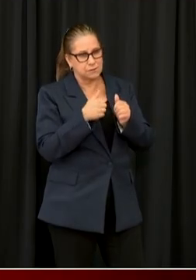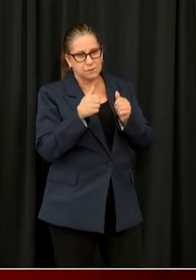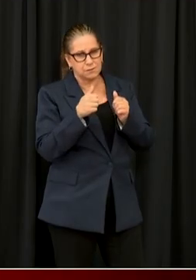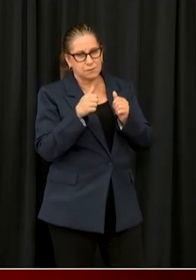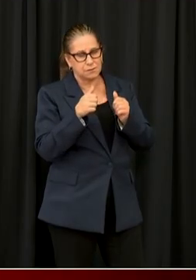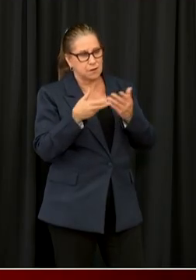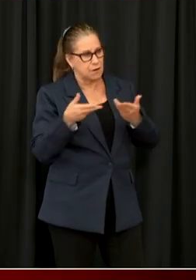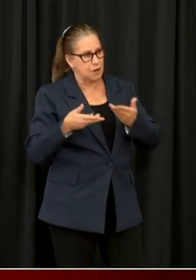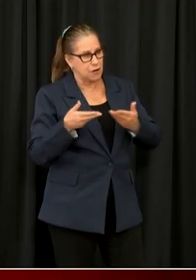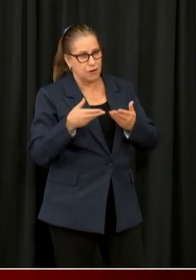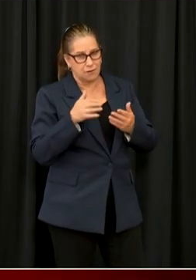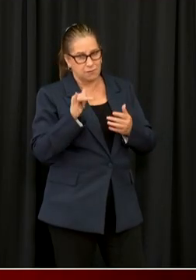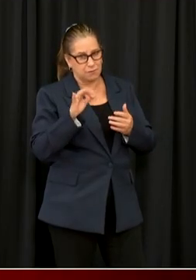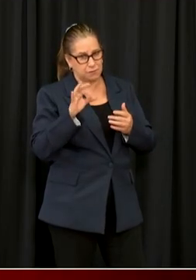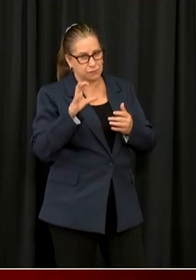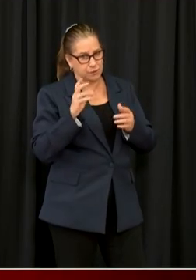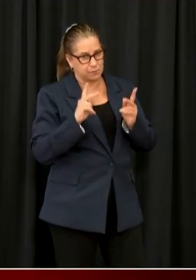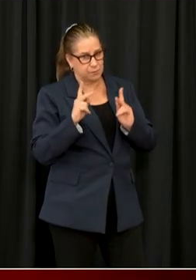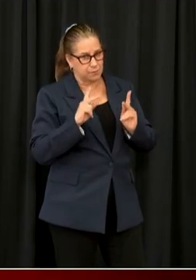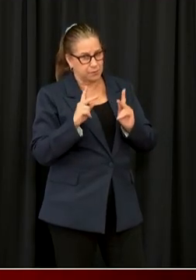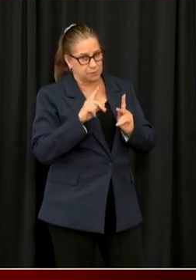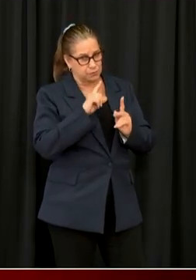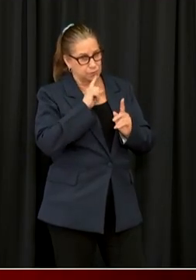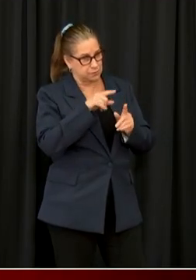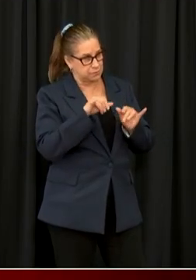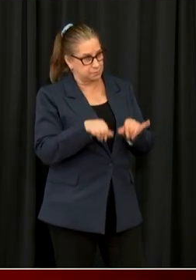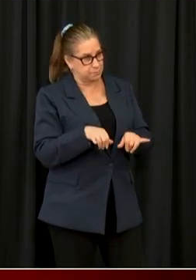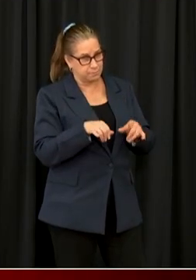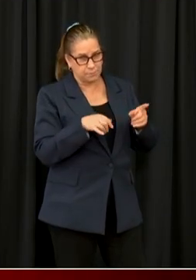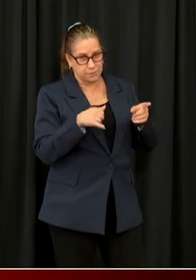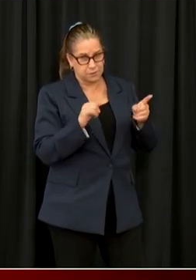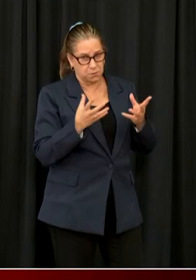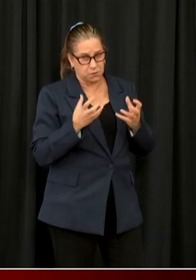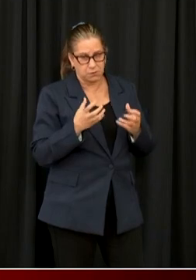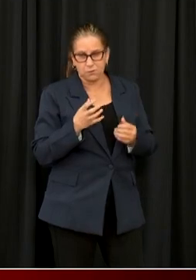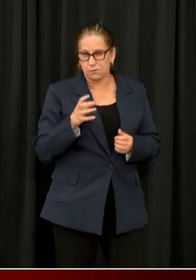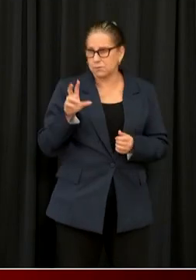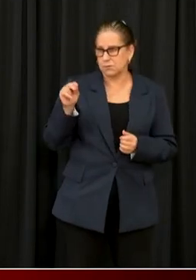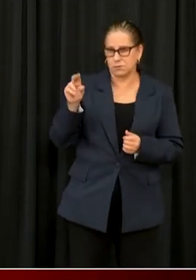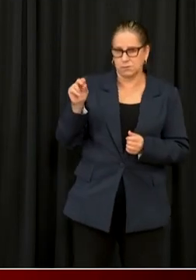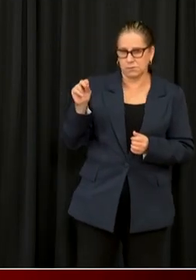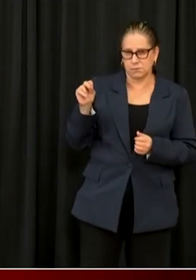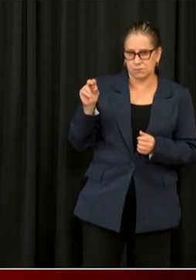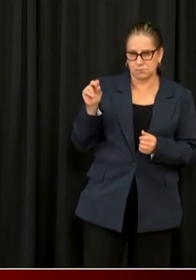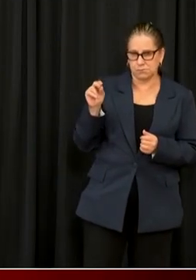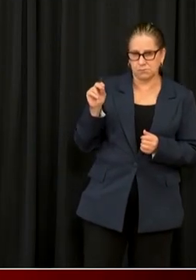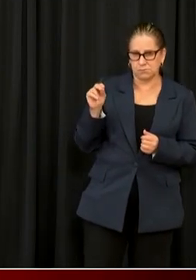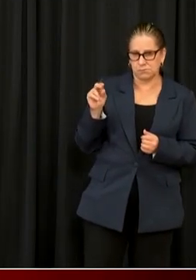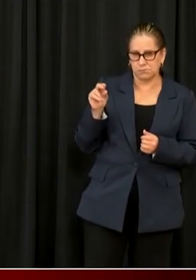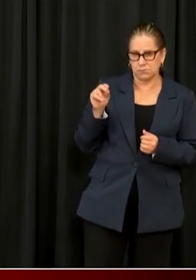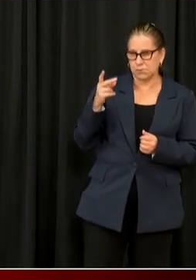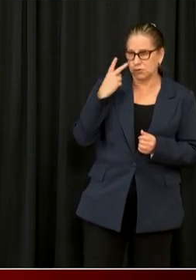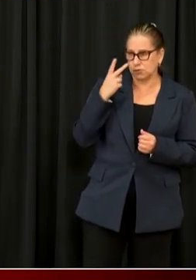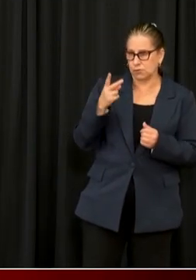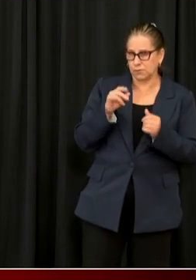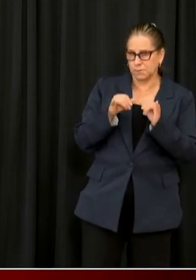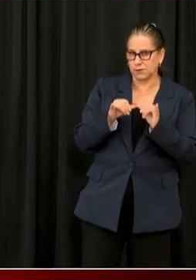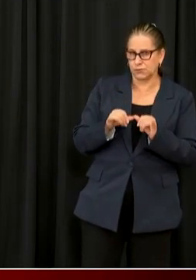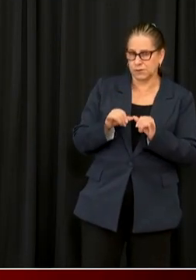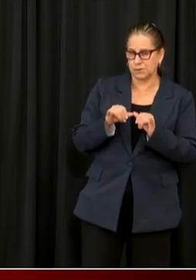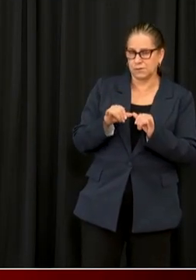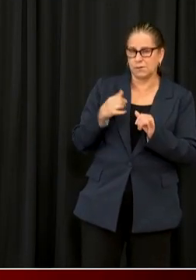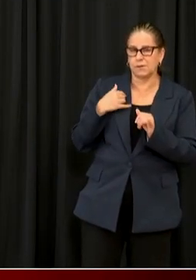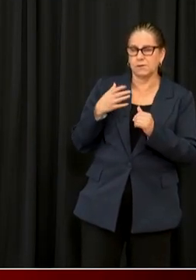contact tracers you want before entering that phase? No. I think did you see the metrics? I will go back to the slide